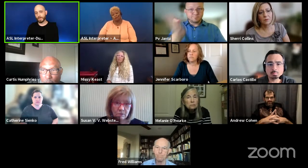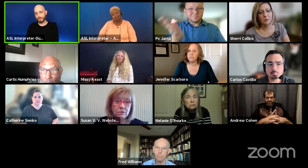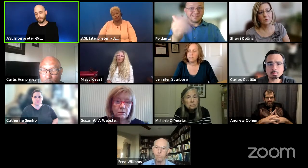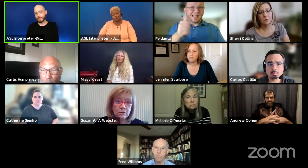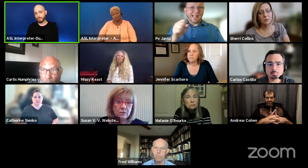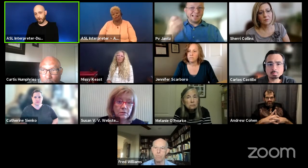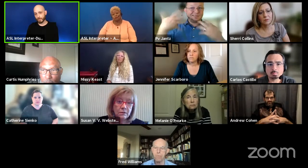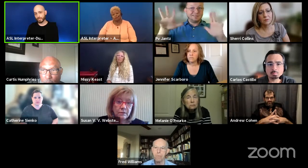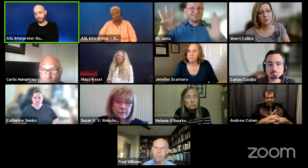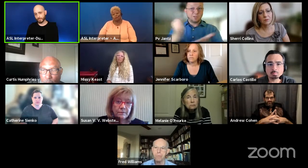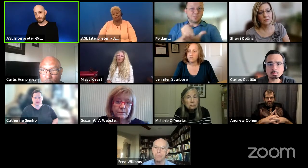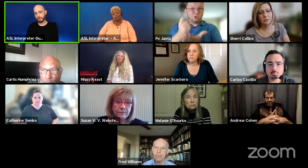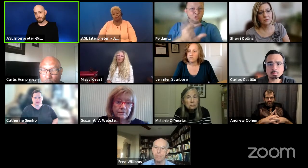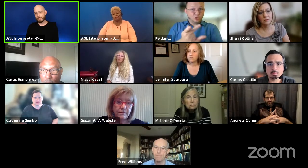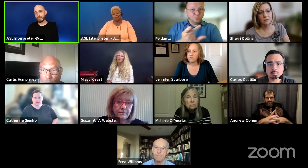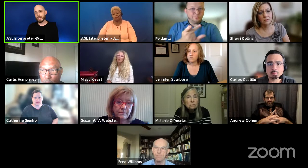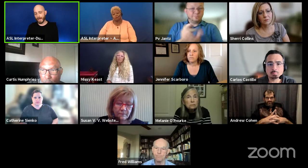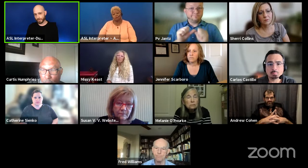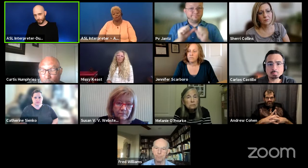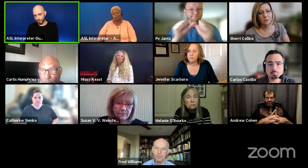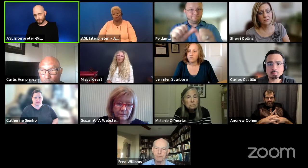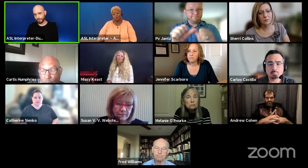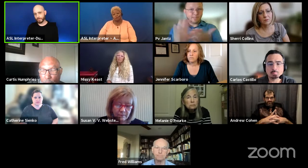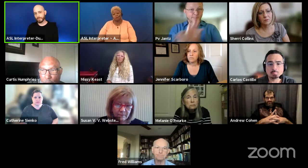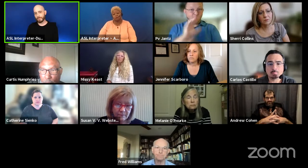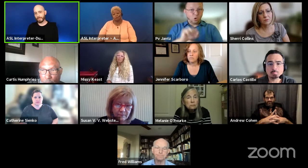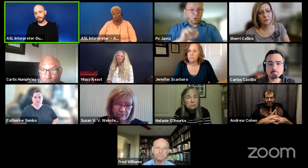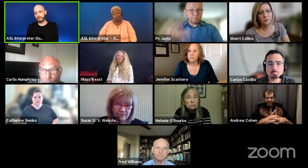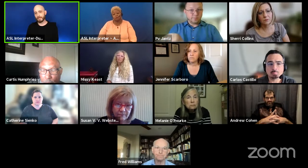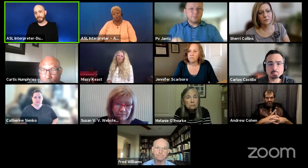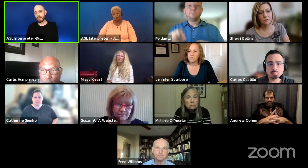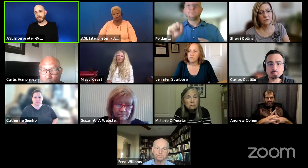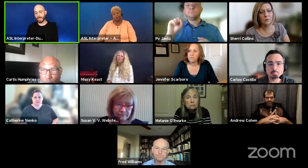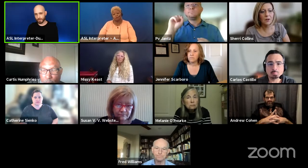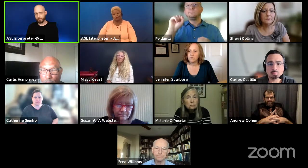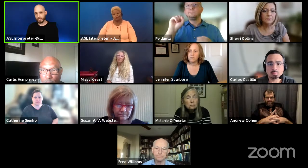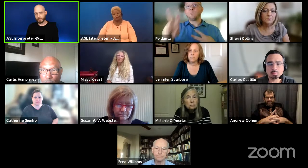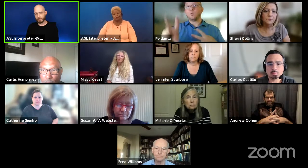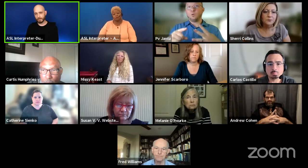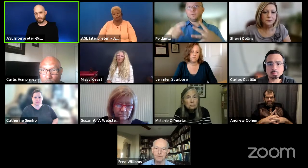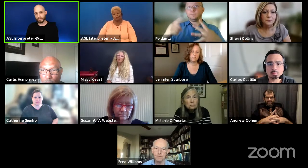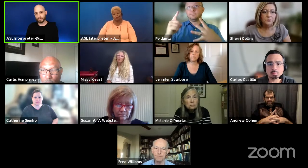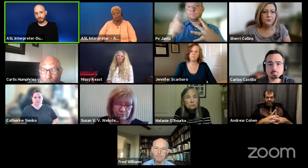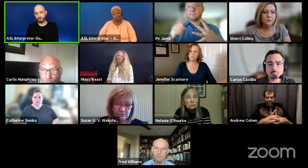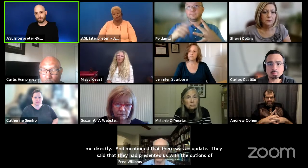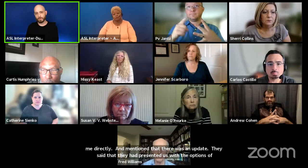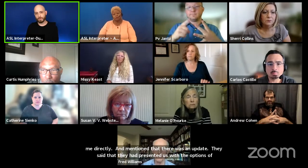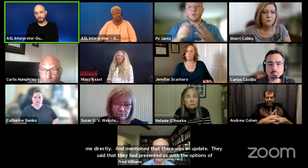continuing with the bonus as approved and submitted,